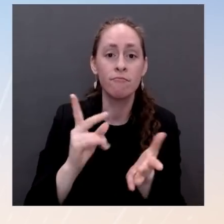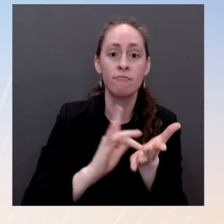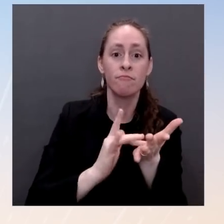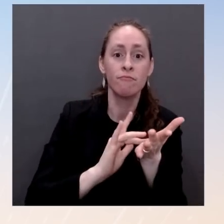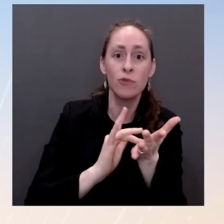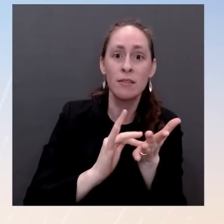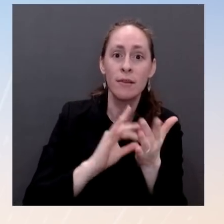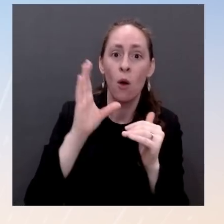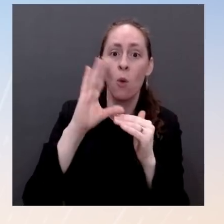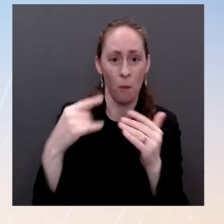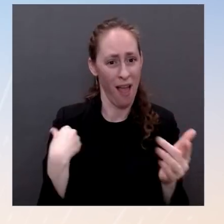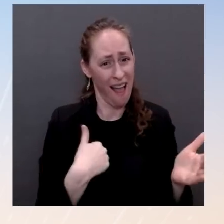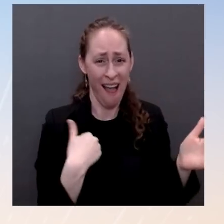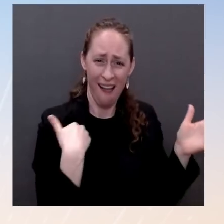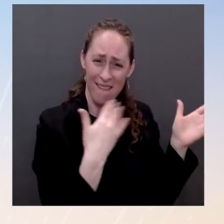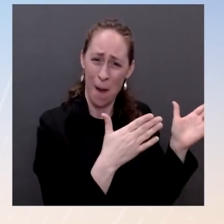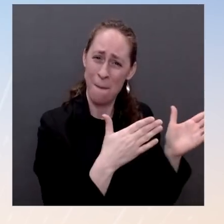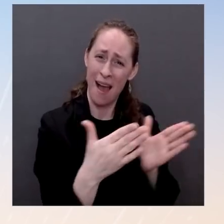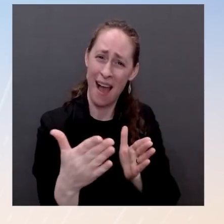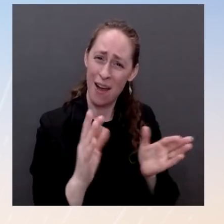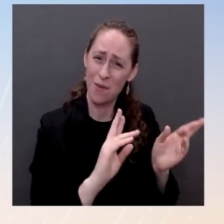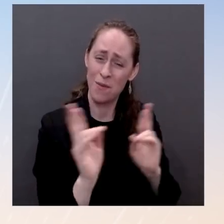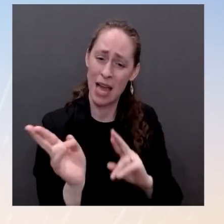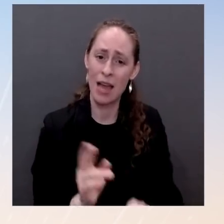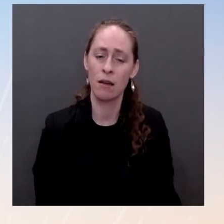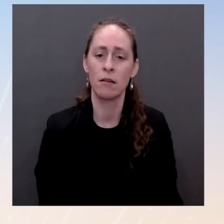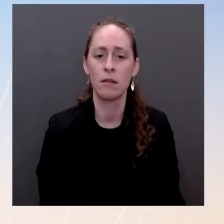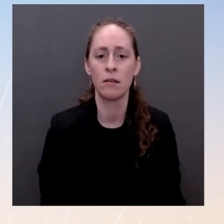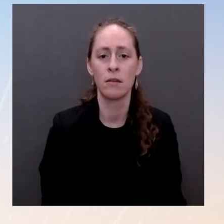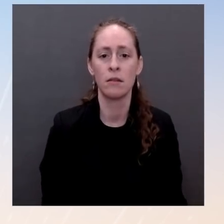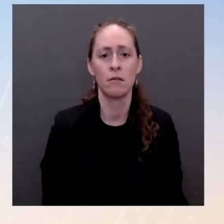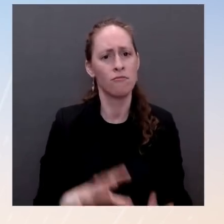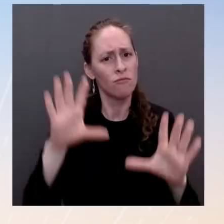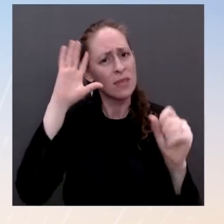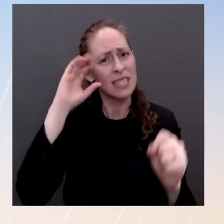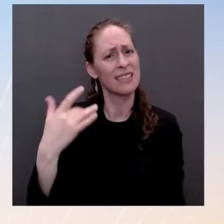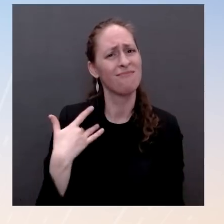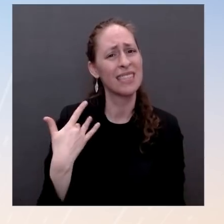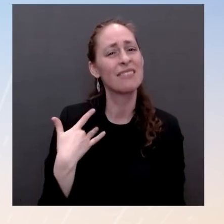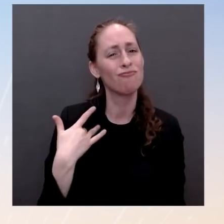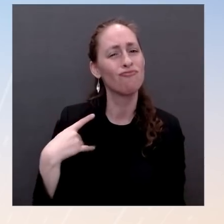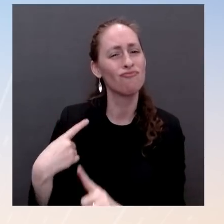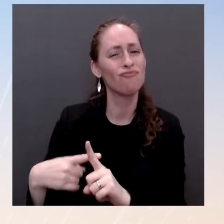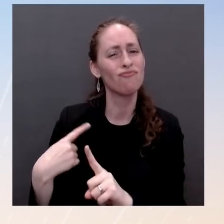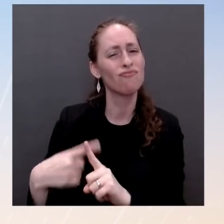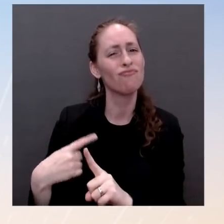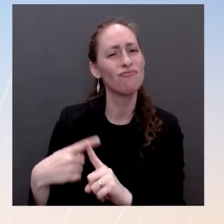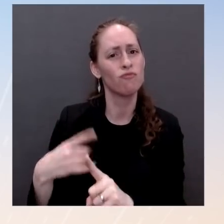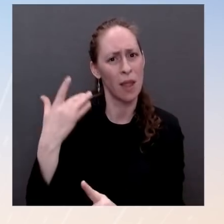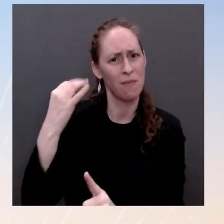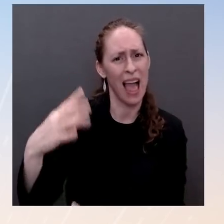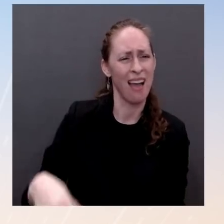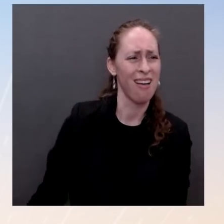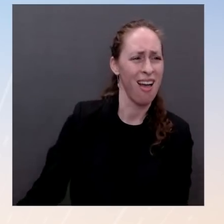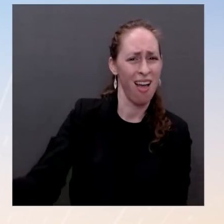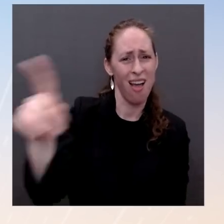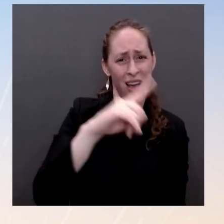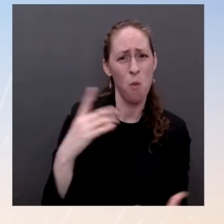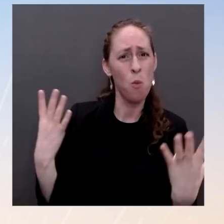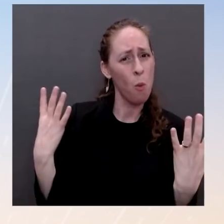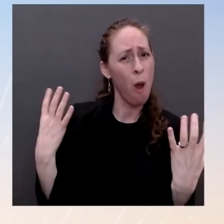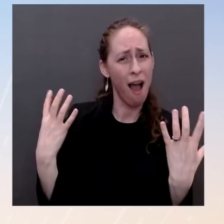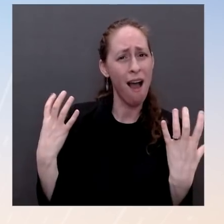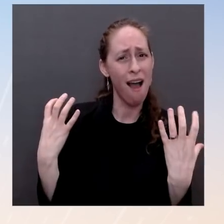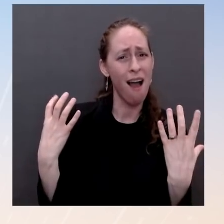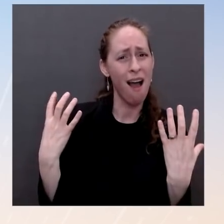there is broad support for lowering costs for the American people in all of those categories and for making the tax system more fair. And we are continuing to